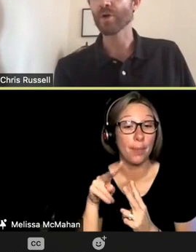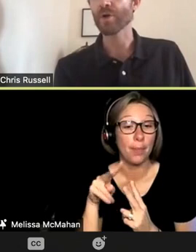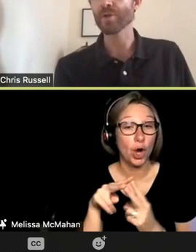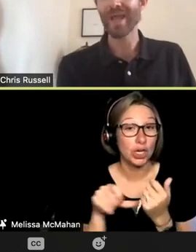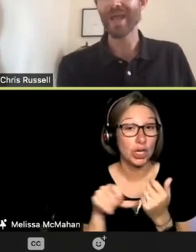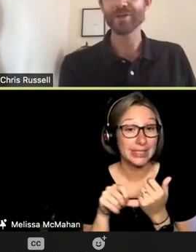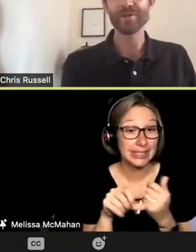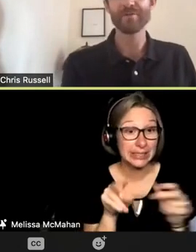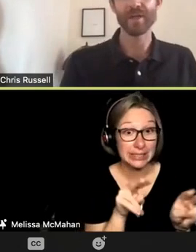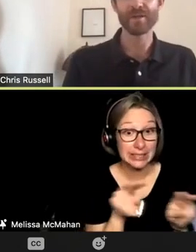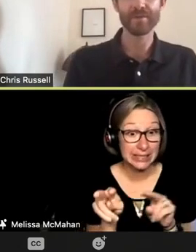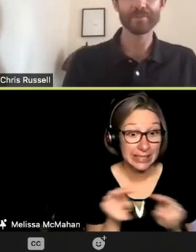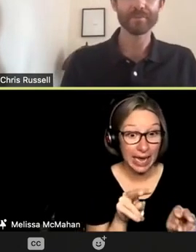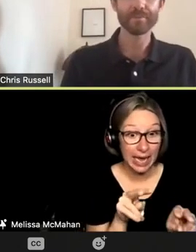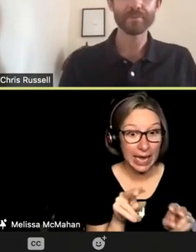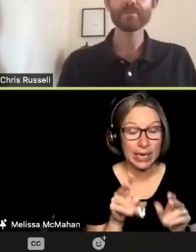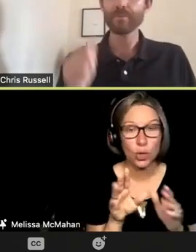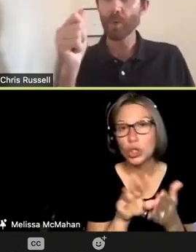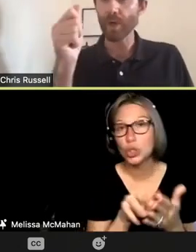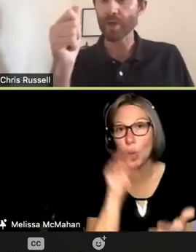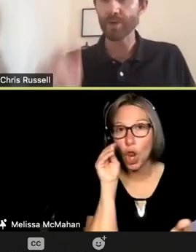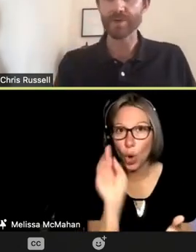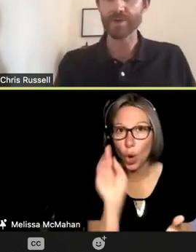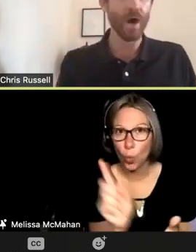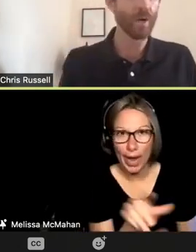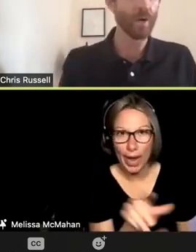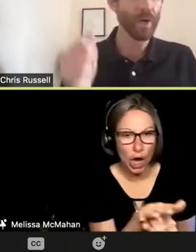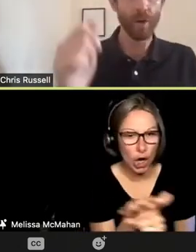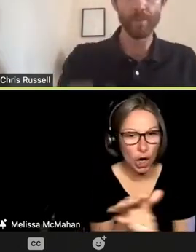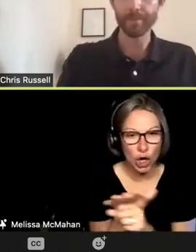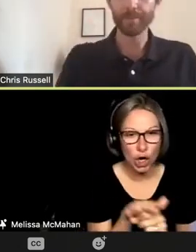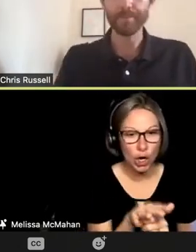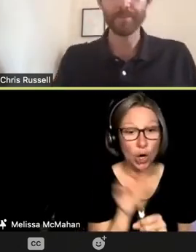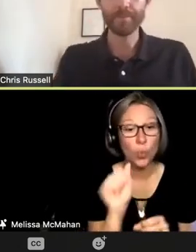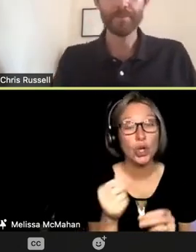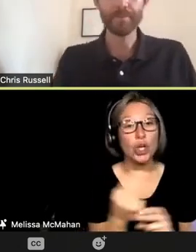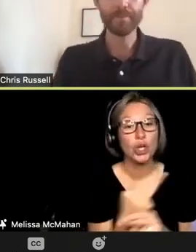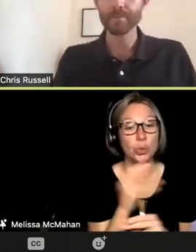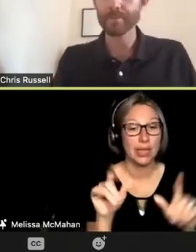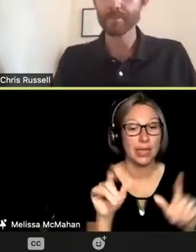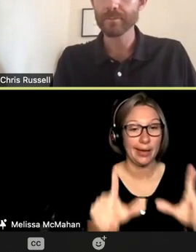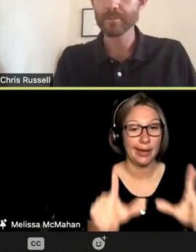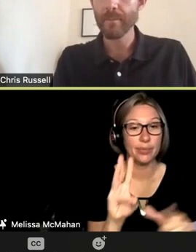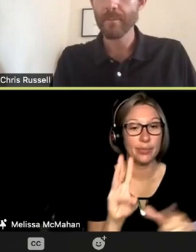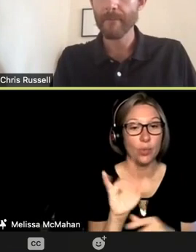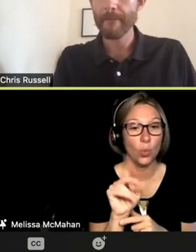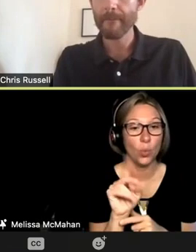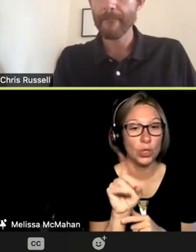to start to learn the location of things, we could use our window.